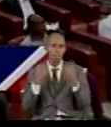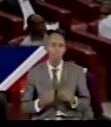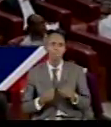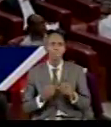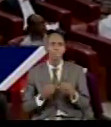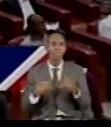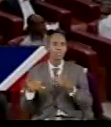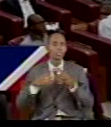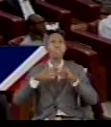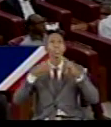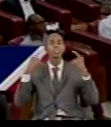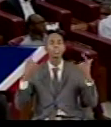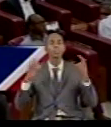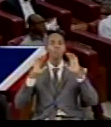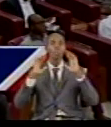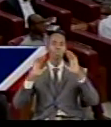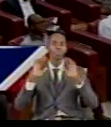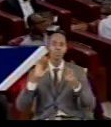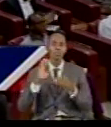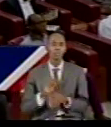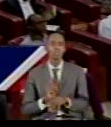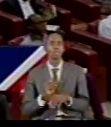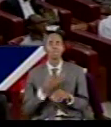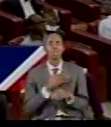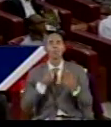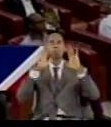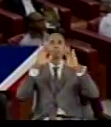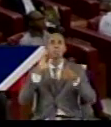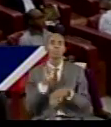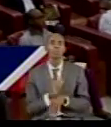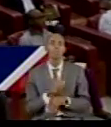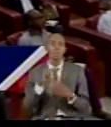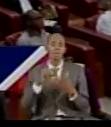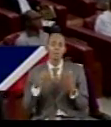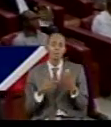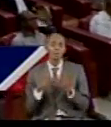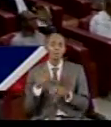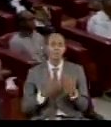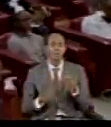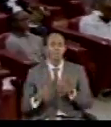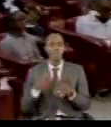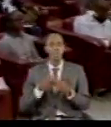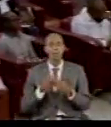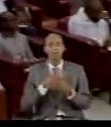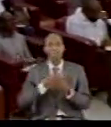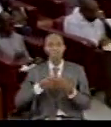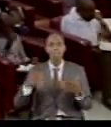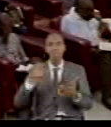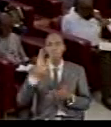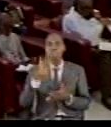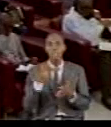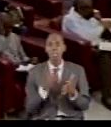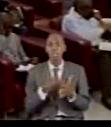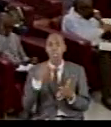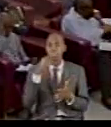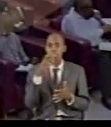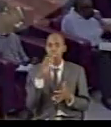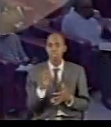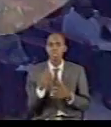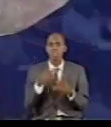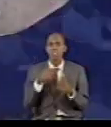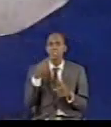great wonders and miracles among the people. Then in verse 9, it says,